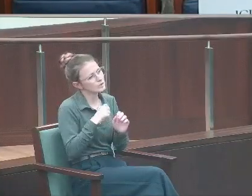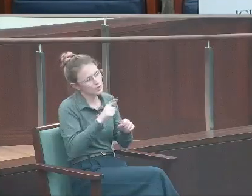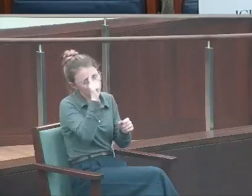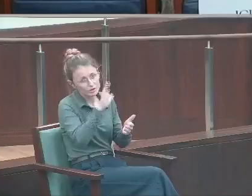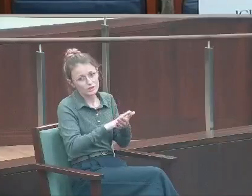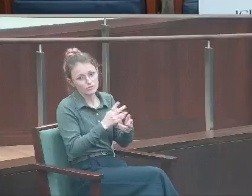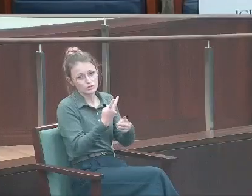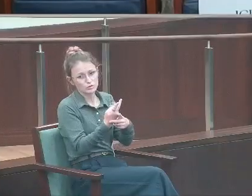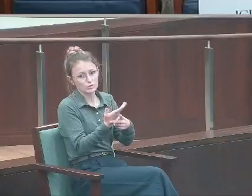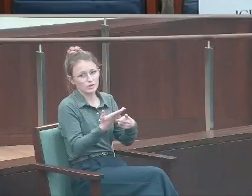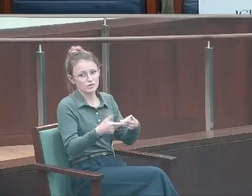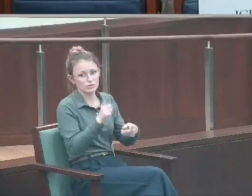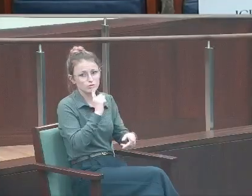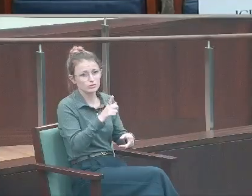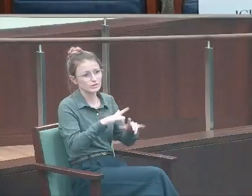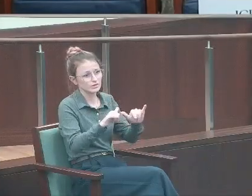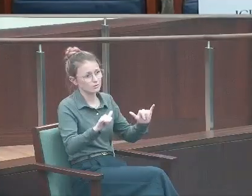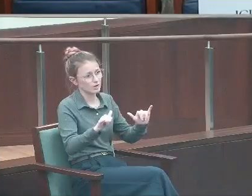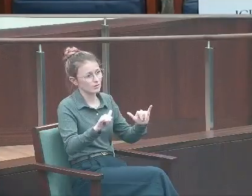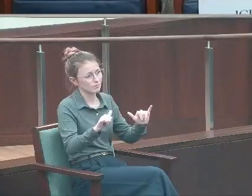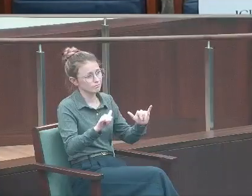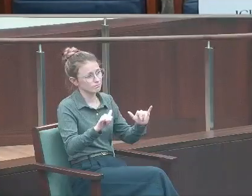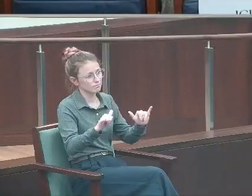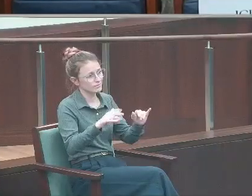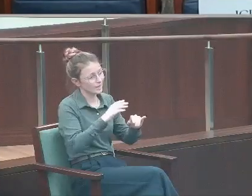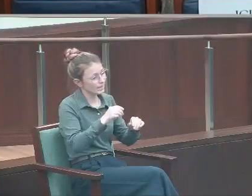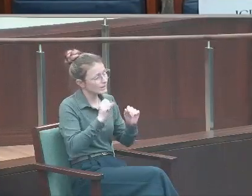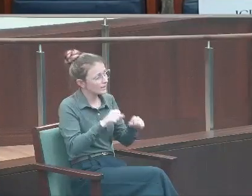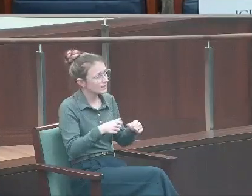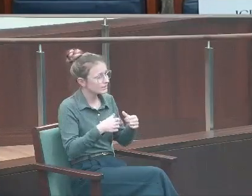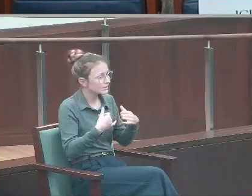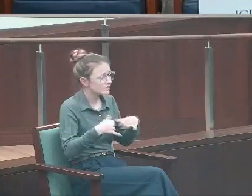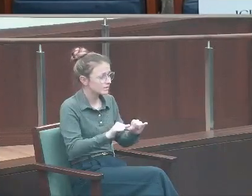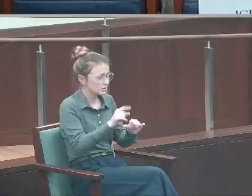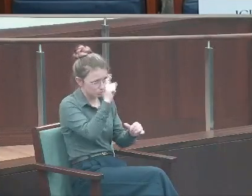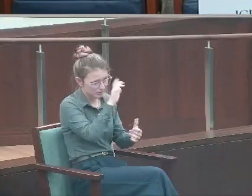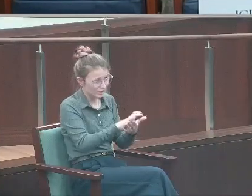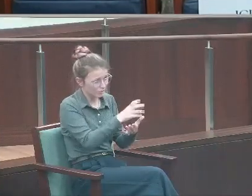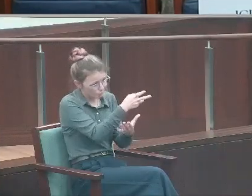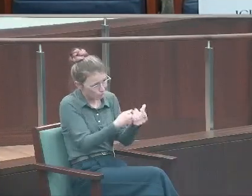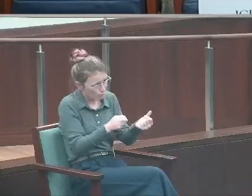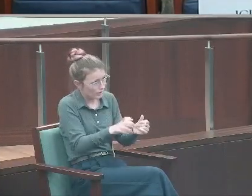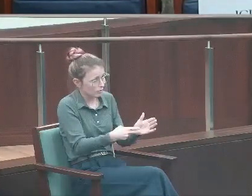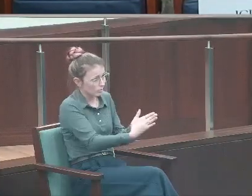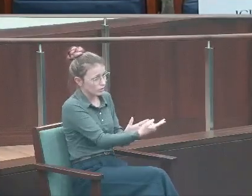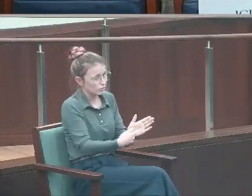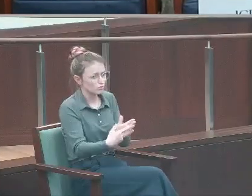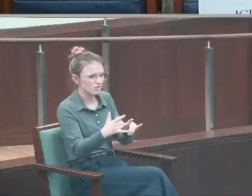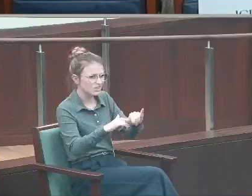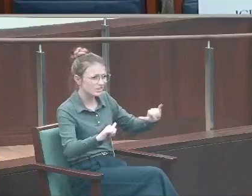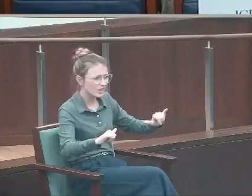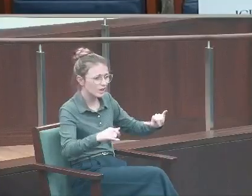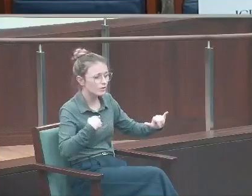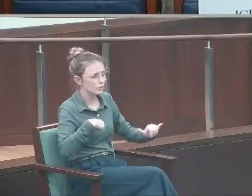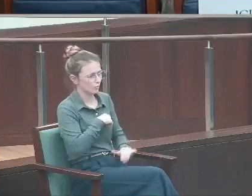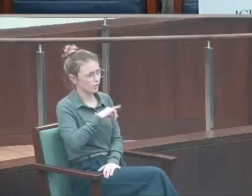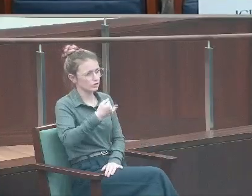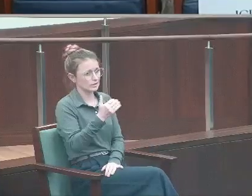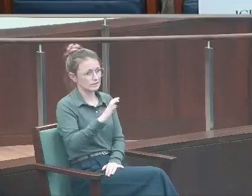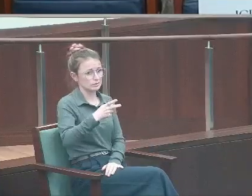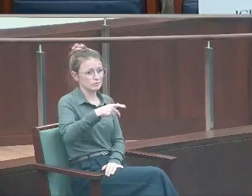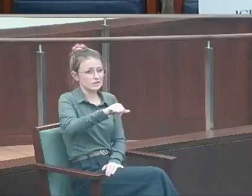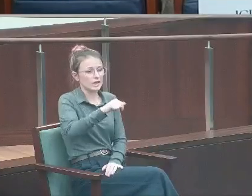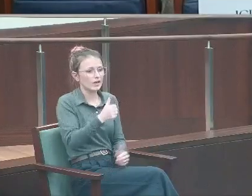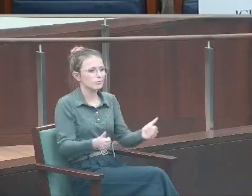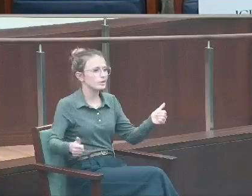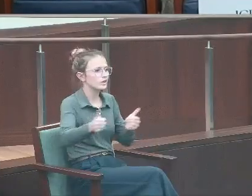are true at the same time. We're capable of holding that nuance. In fact, I think it's where the majority of us are. And so we as JCPA have been out front talking